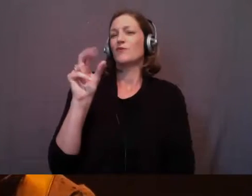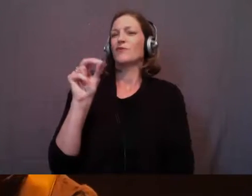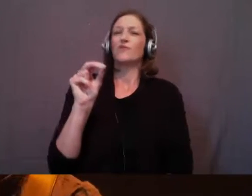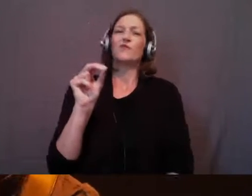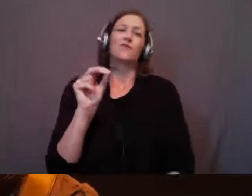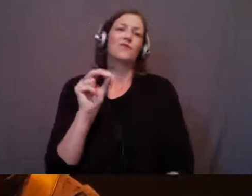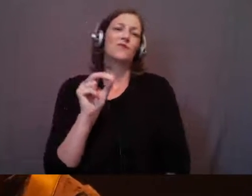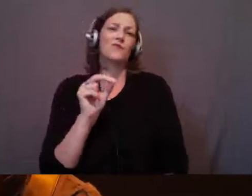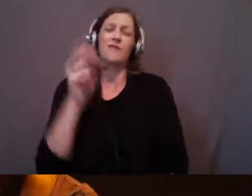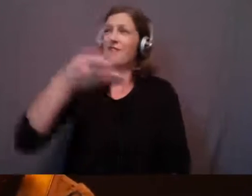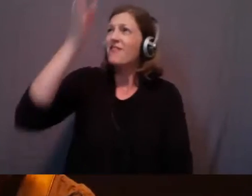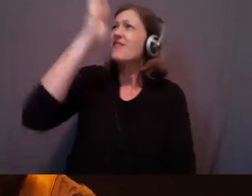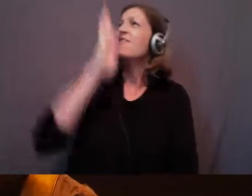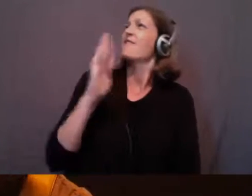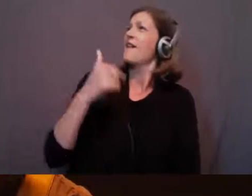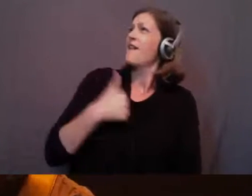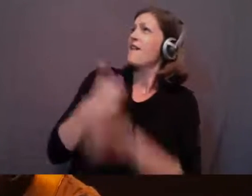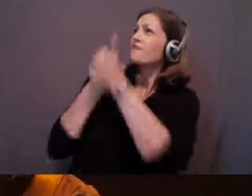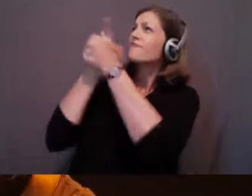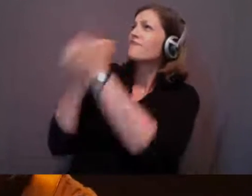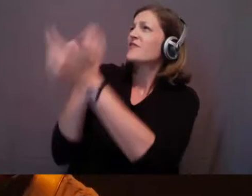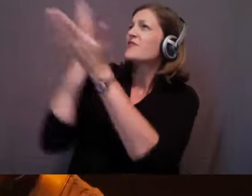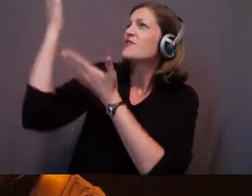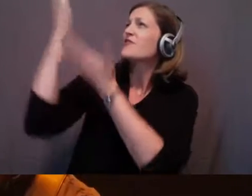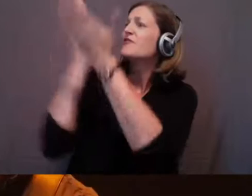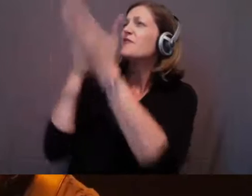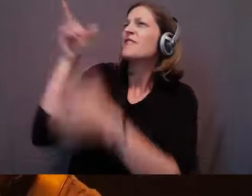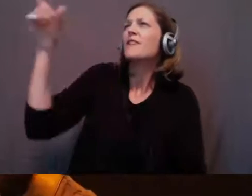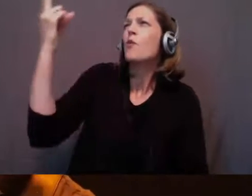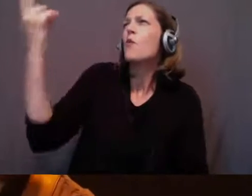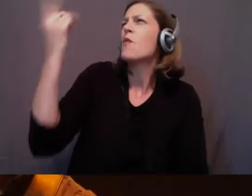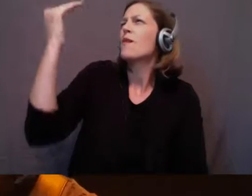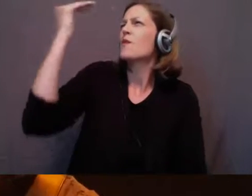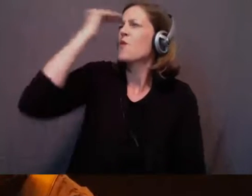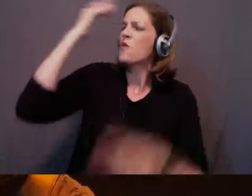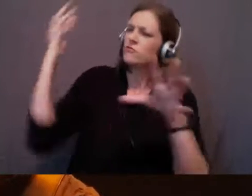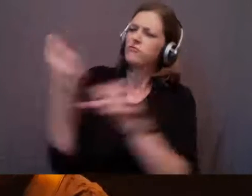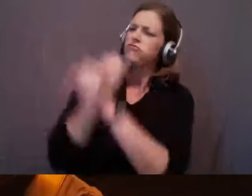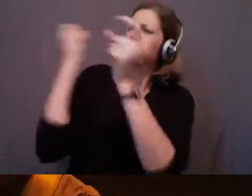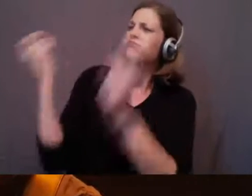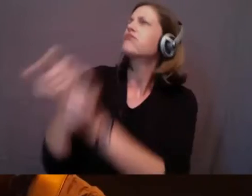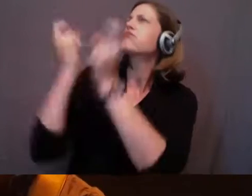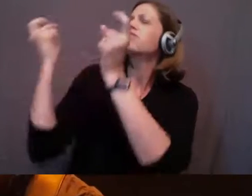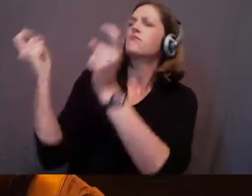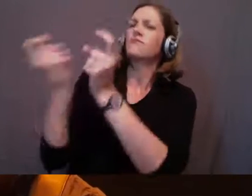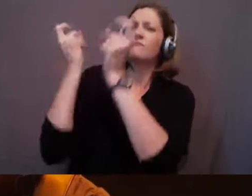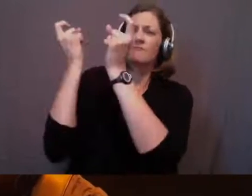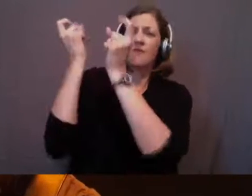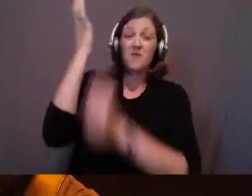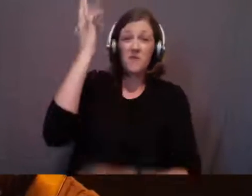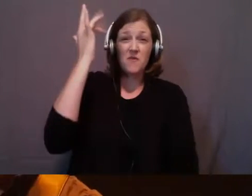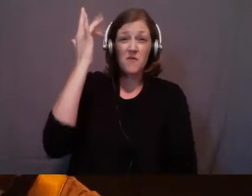'Cause the God I serve knows only how to triumph. 'Cause my God, He